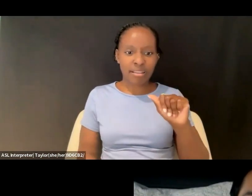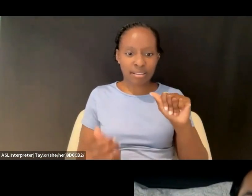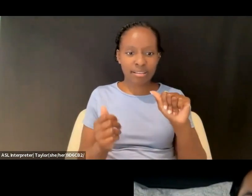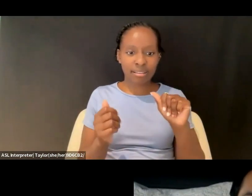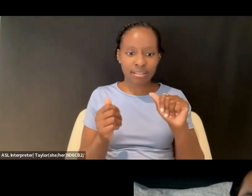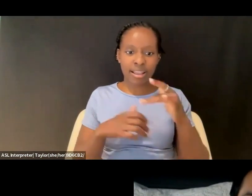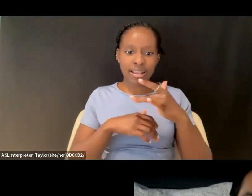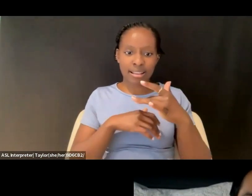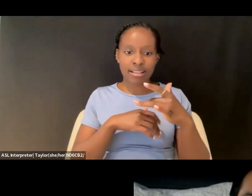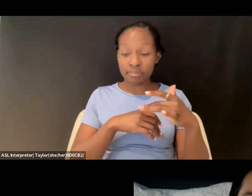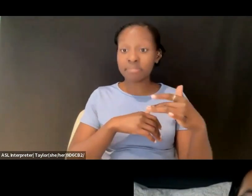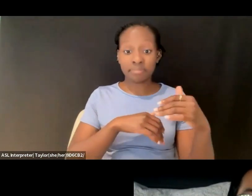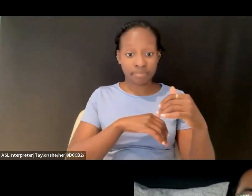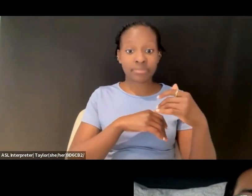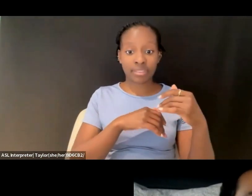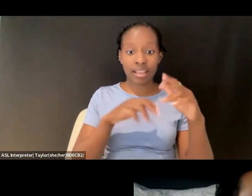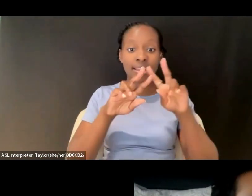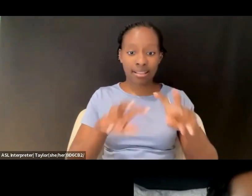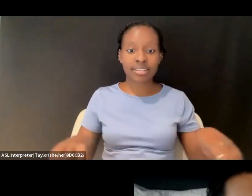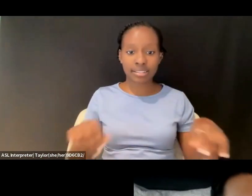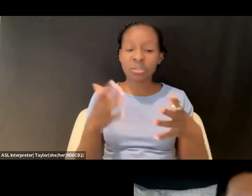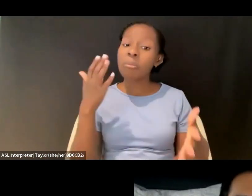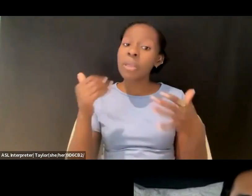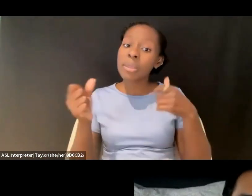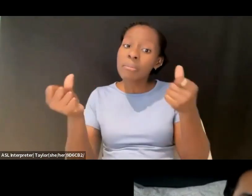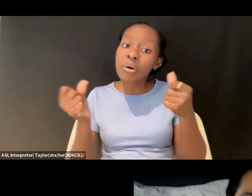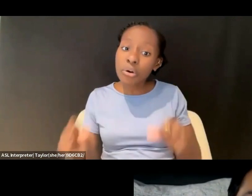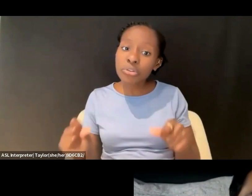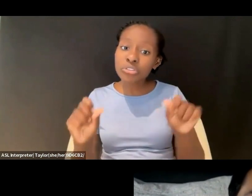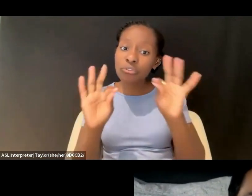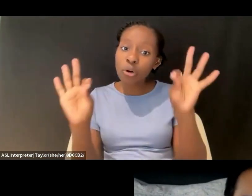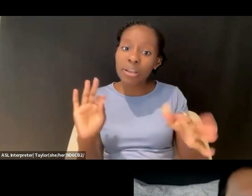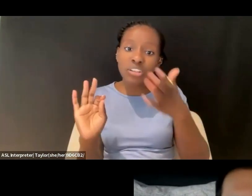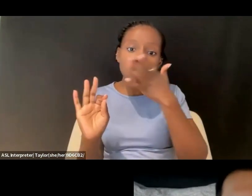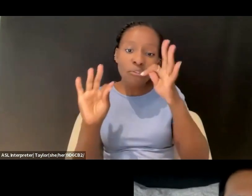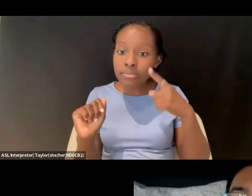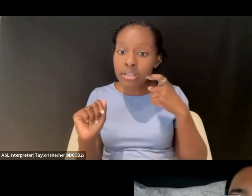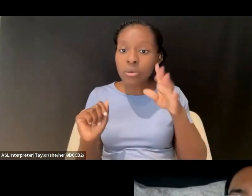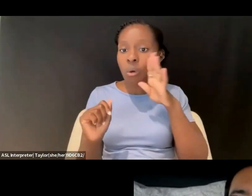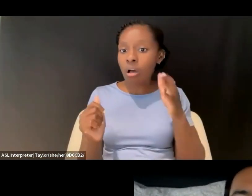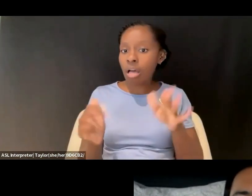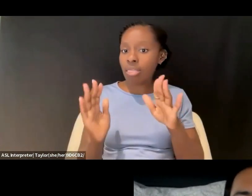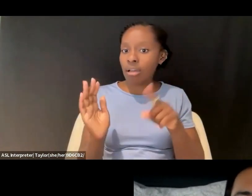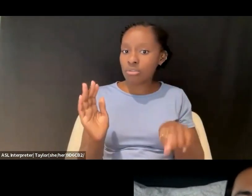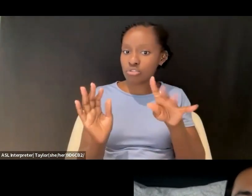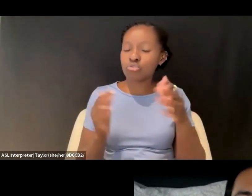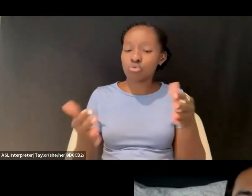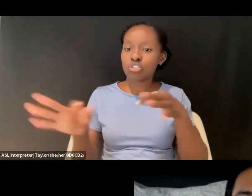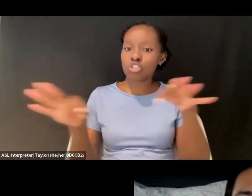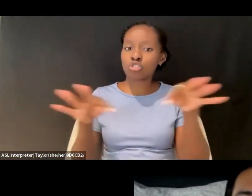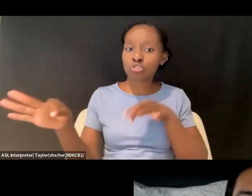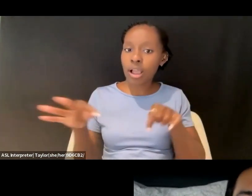case, maybe the poster format is a good format for this because it allows you to also describe what you